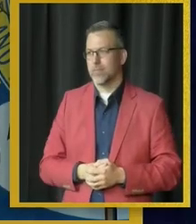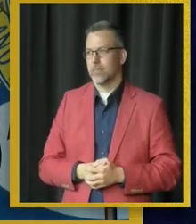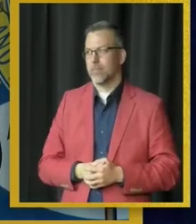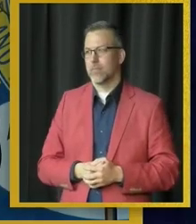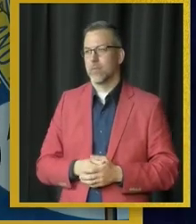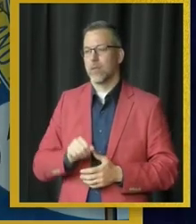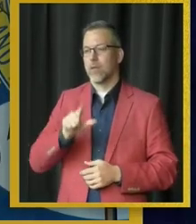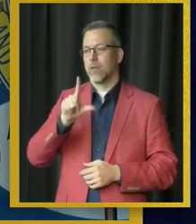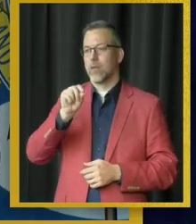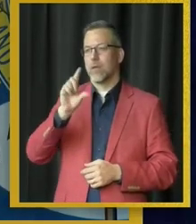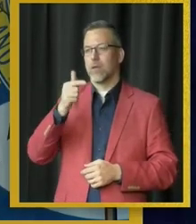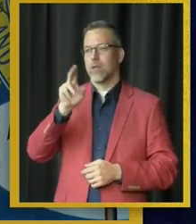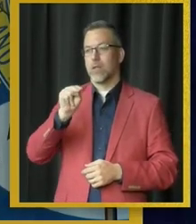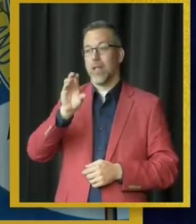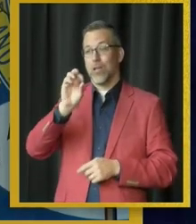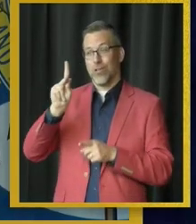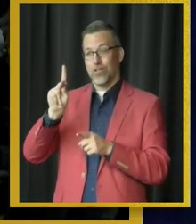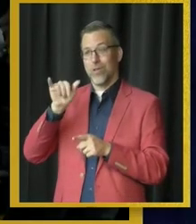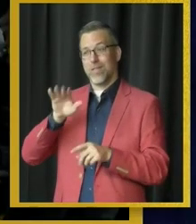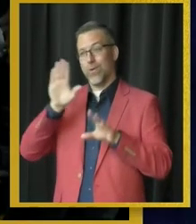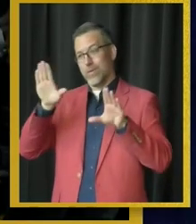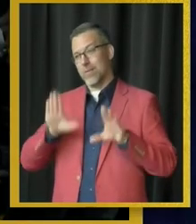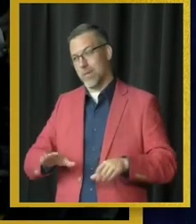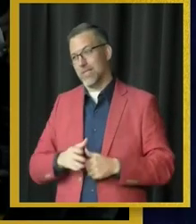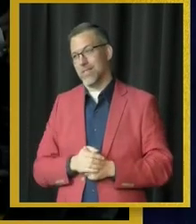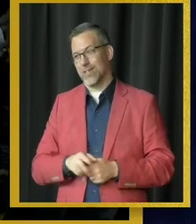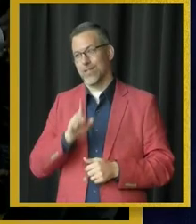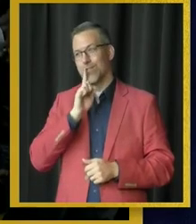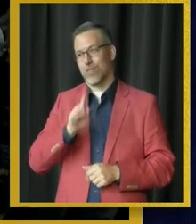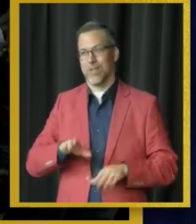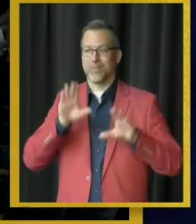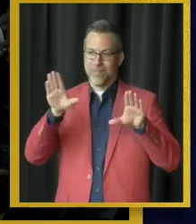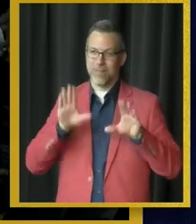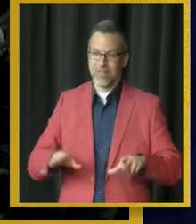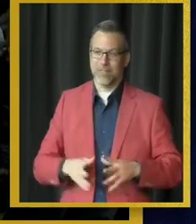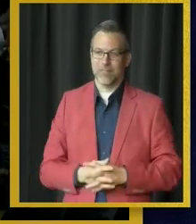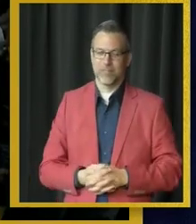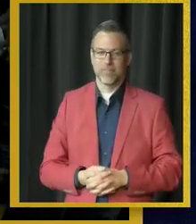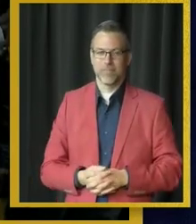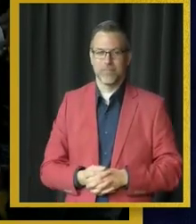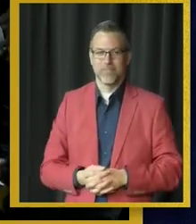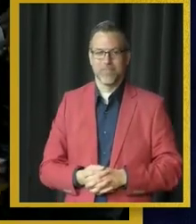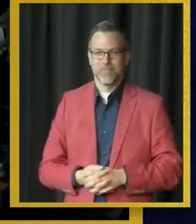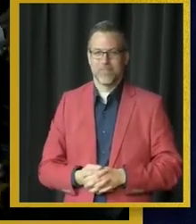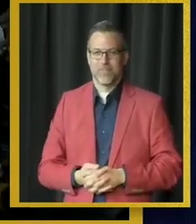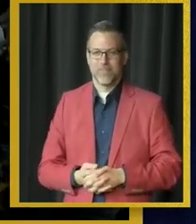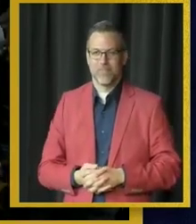Lachlan Cook, that was amazing, truly amazing, and I think we...